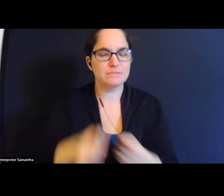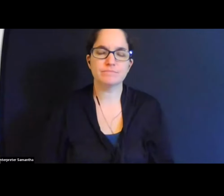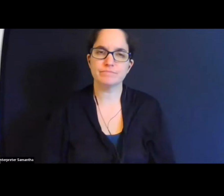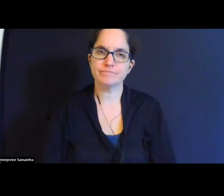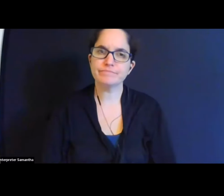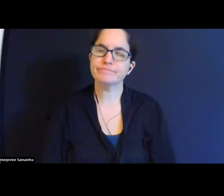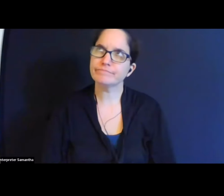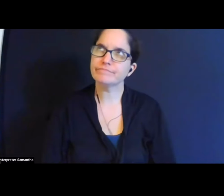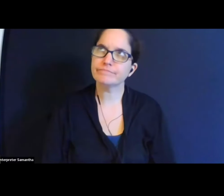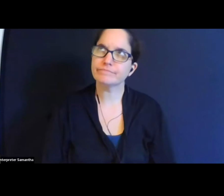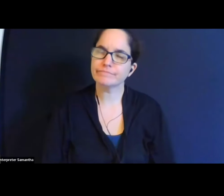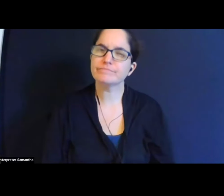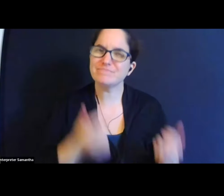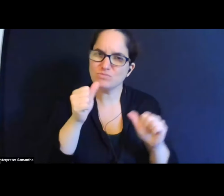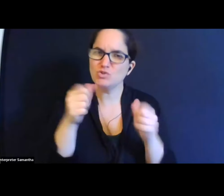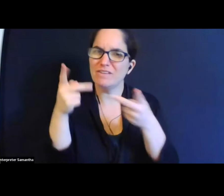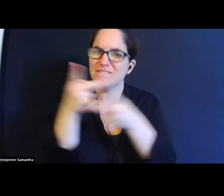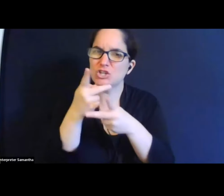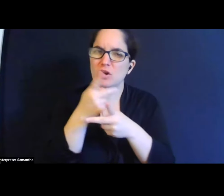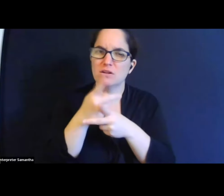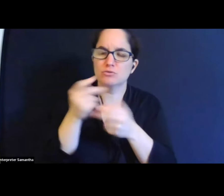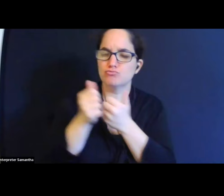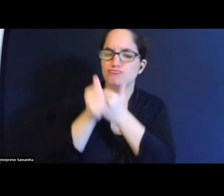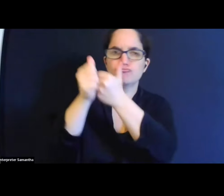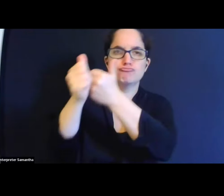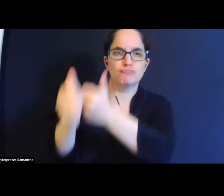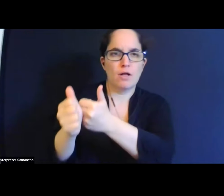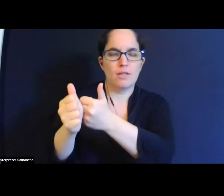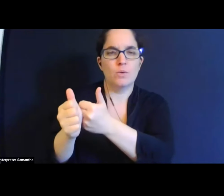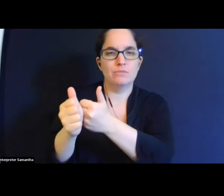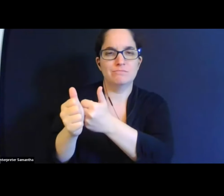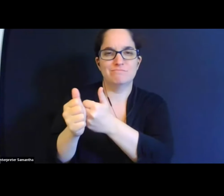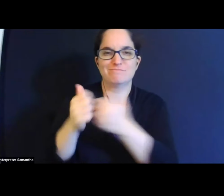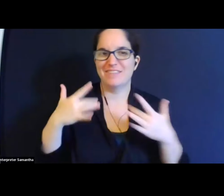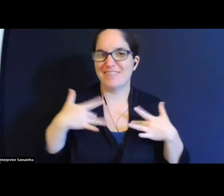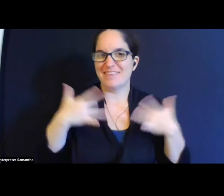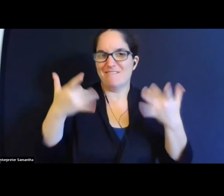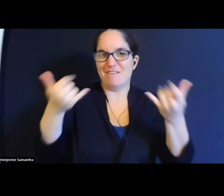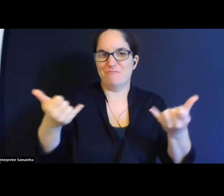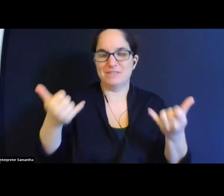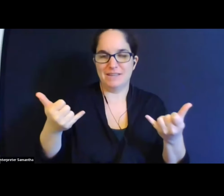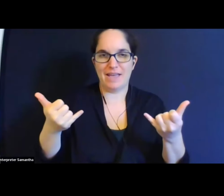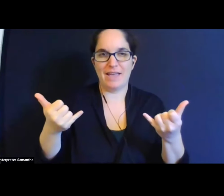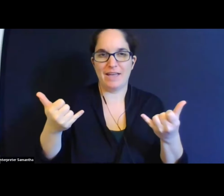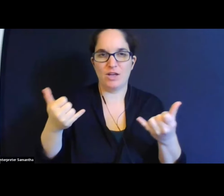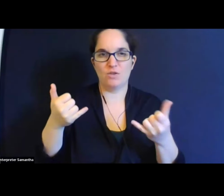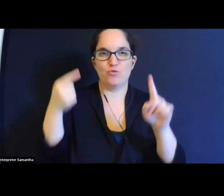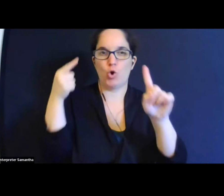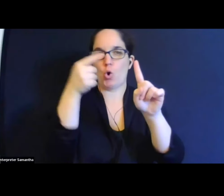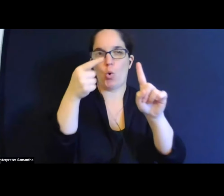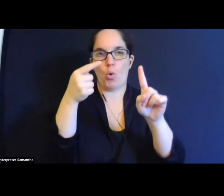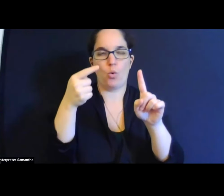following along with the description that was put out there. And I want to talk to you